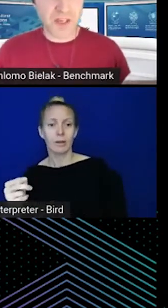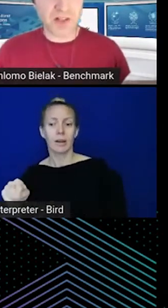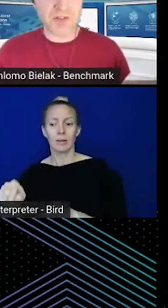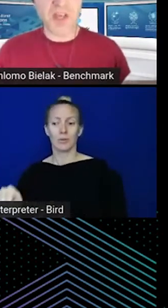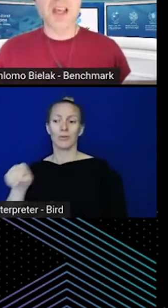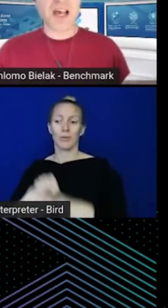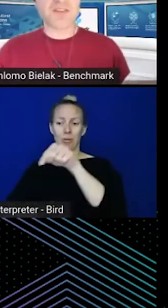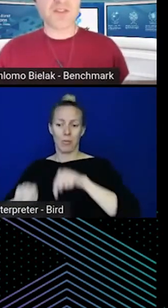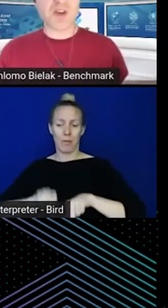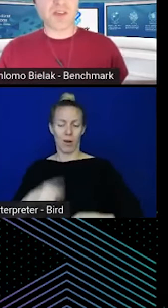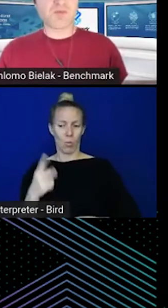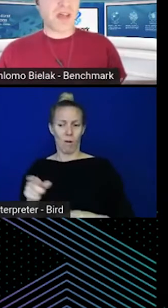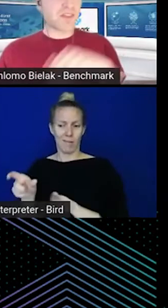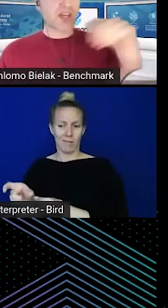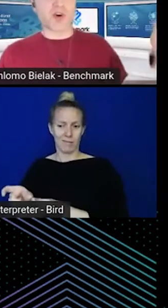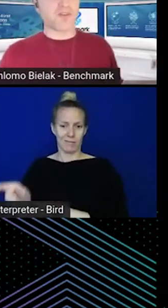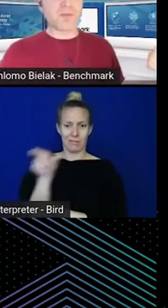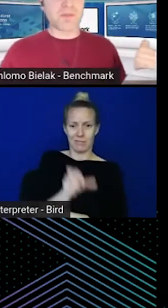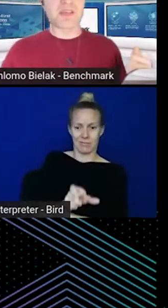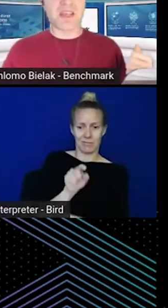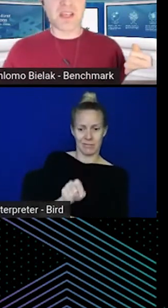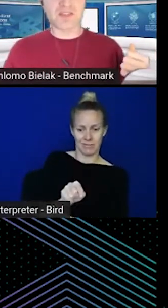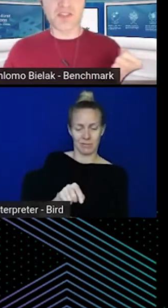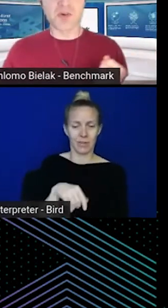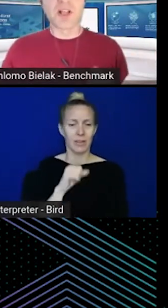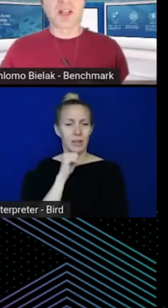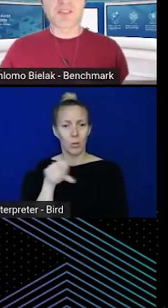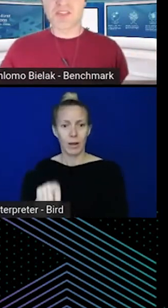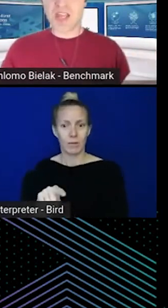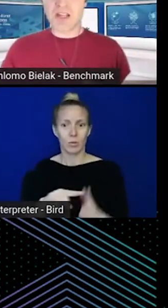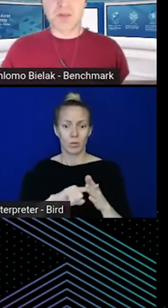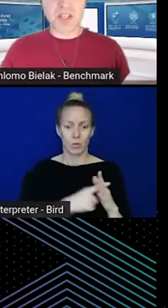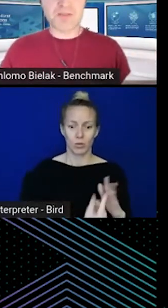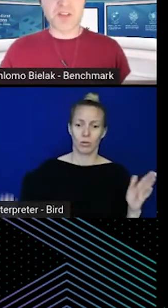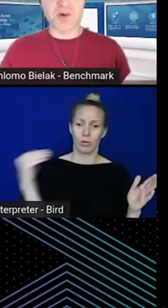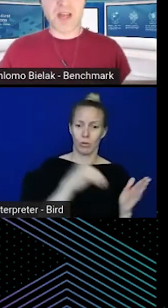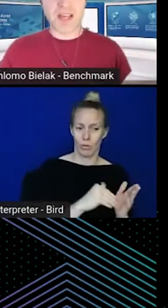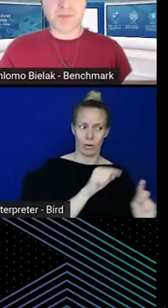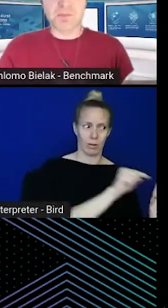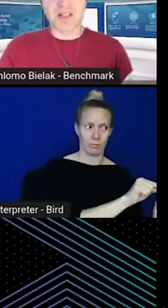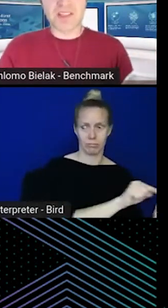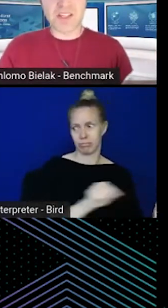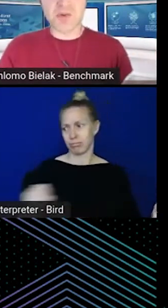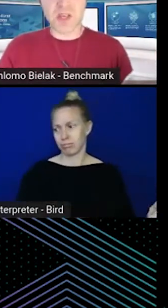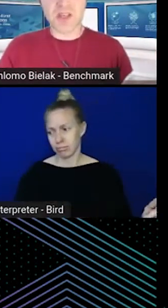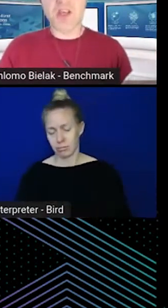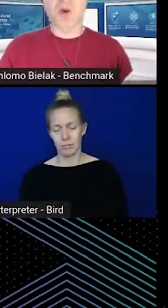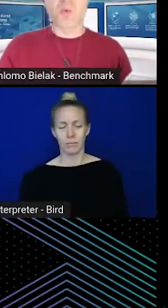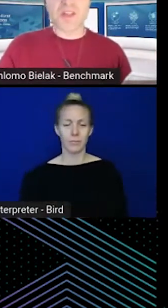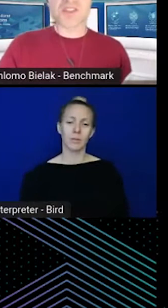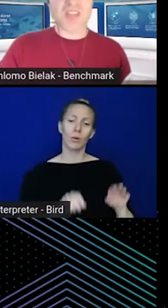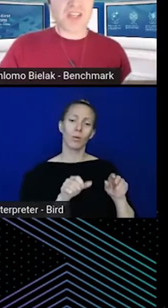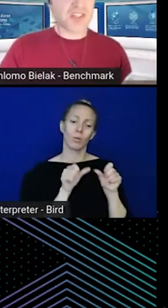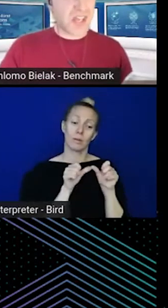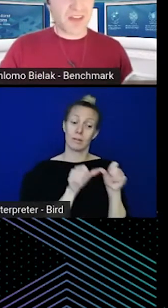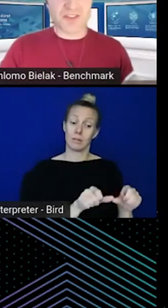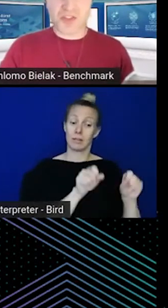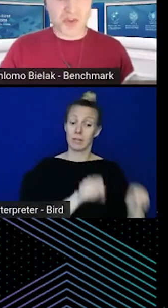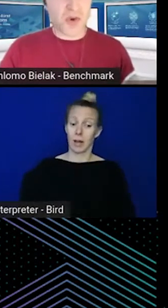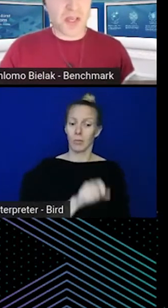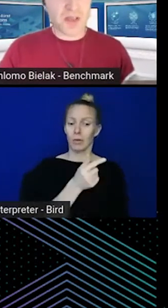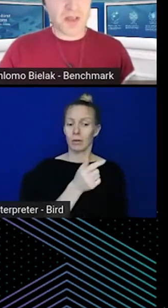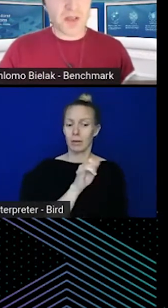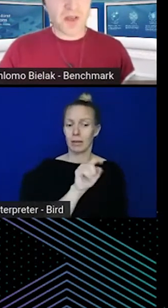where I failed rather than going from the beginning. So sustainable Git flow has built into it which stages